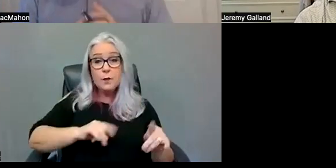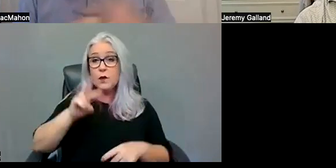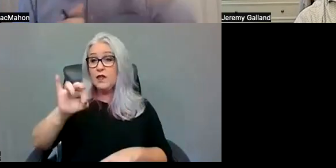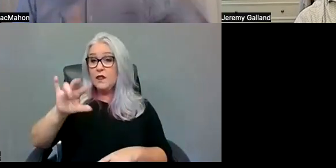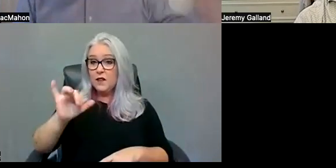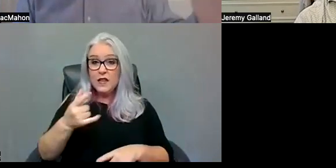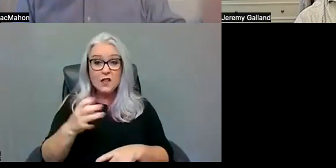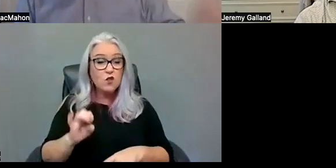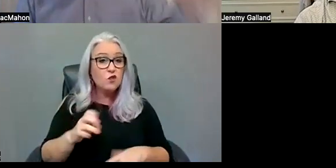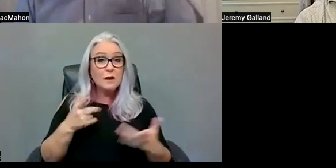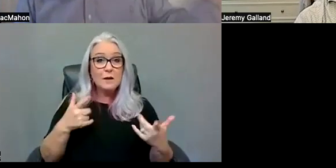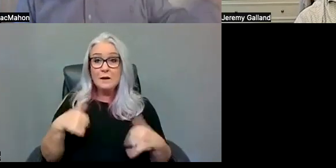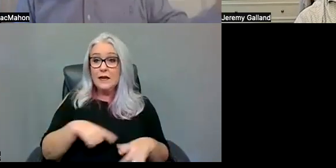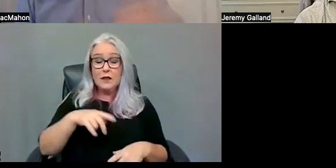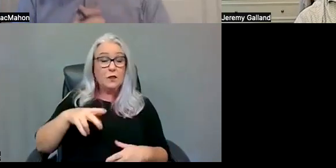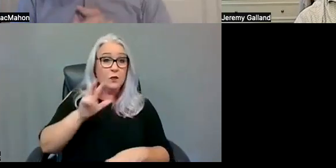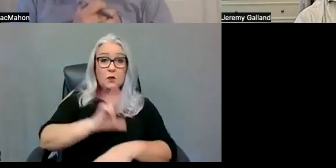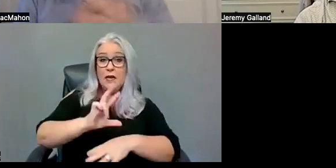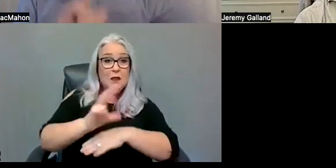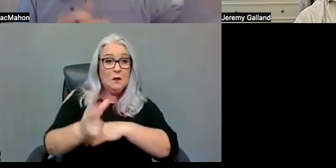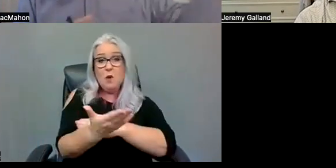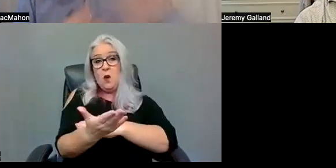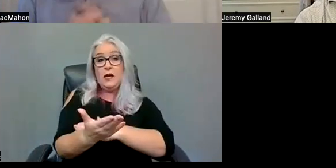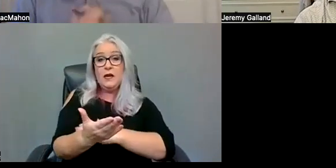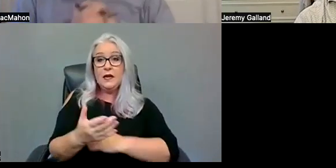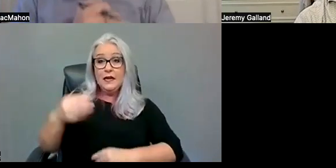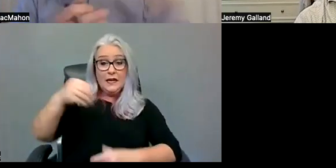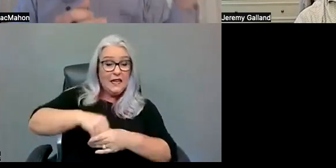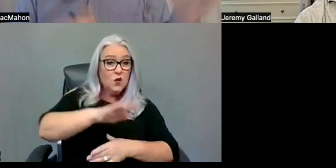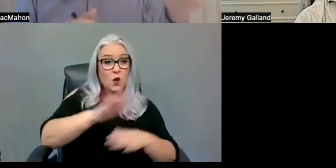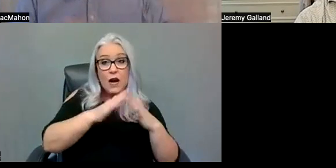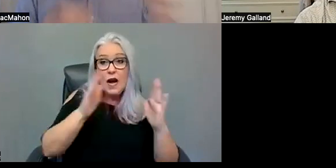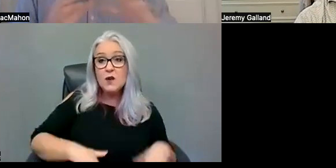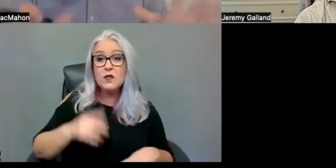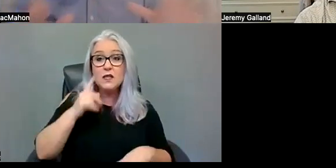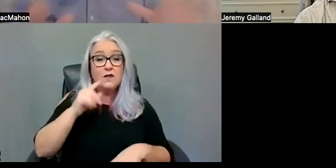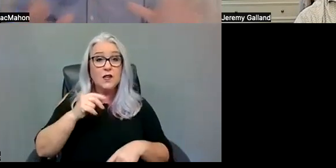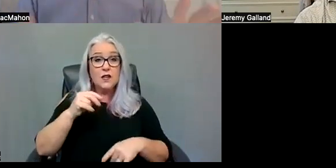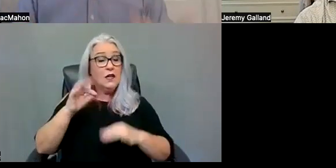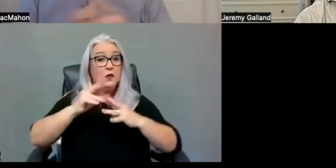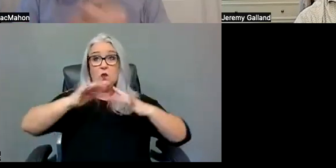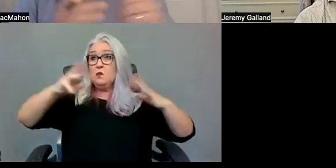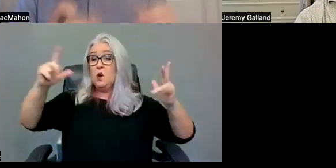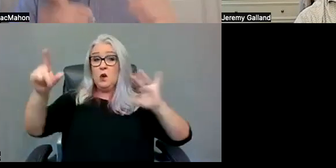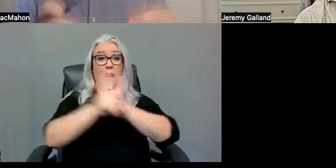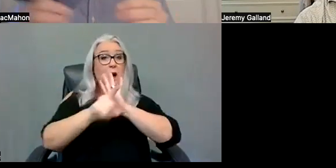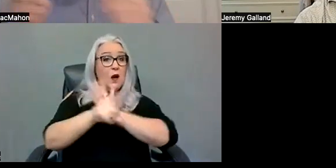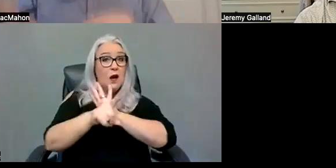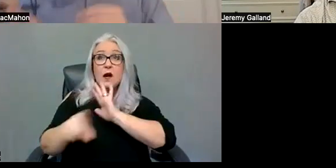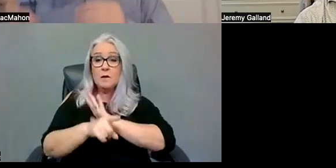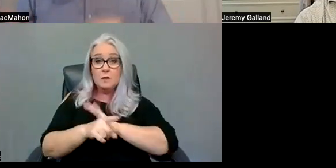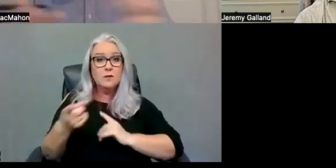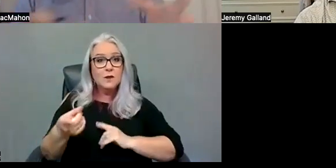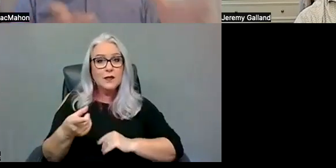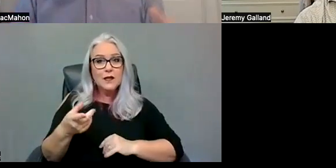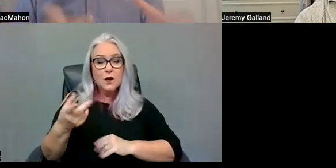time and who at 3 o'clock in the morning are in your house if the smoke alarm goes off without batting an eyelid. The reason it is a